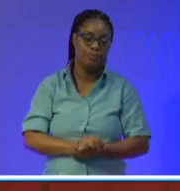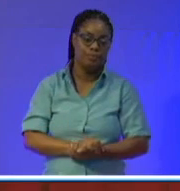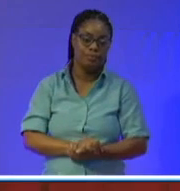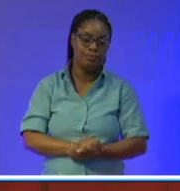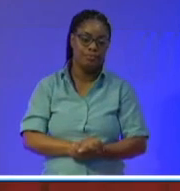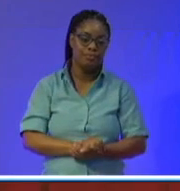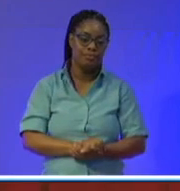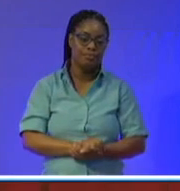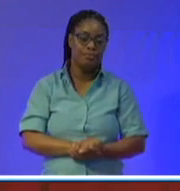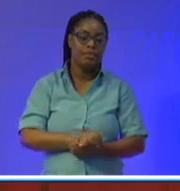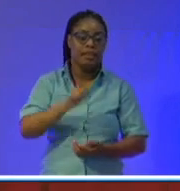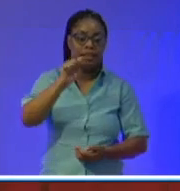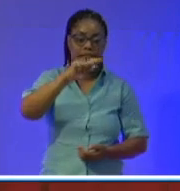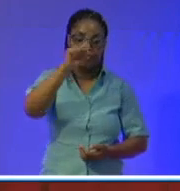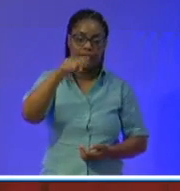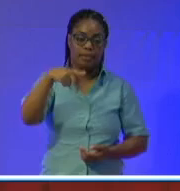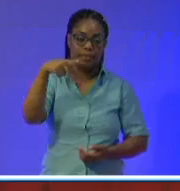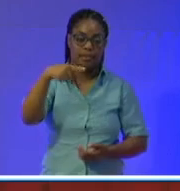EZP News.